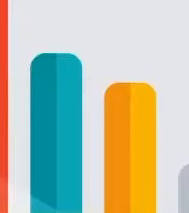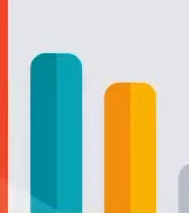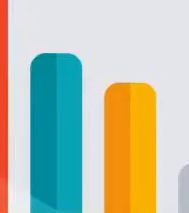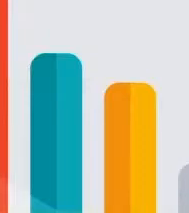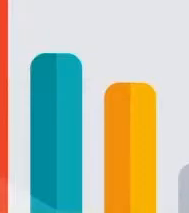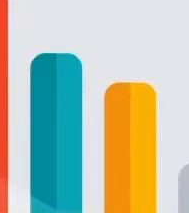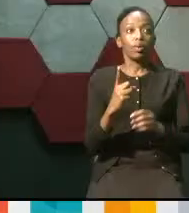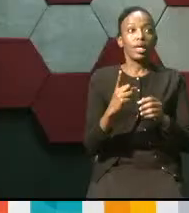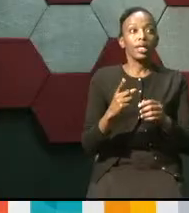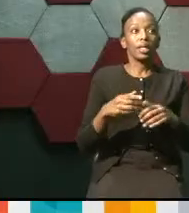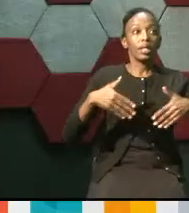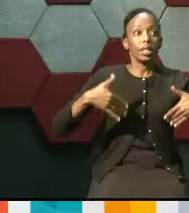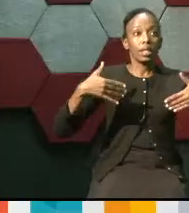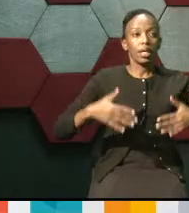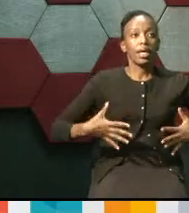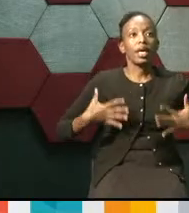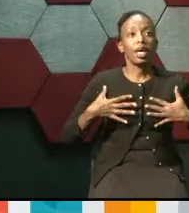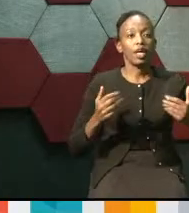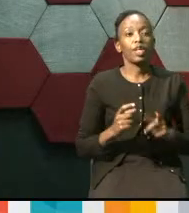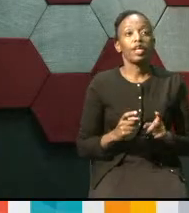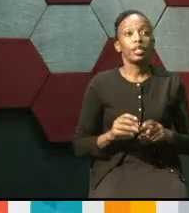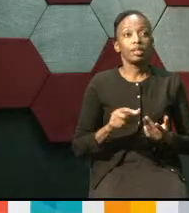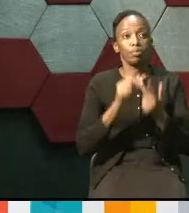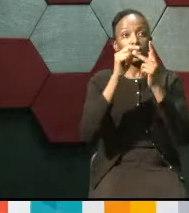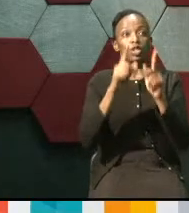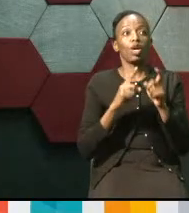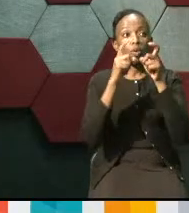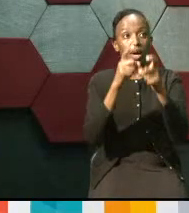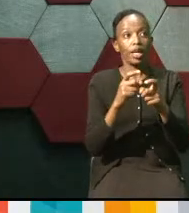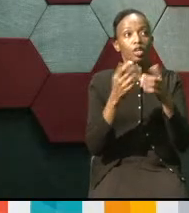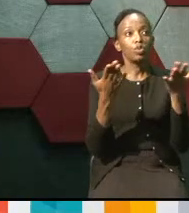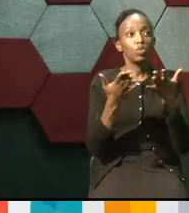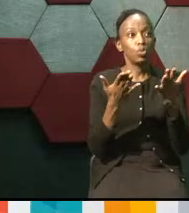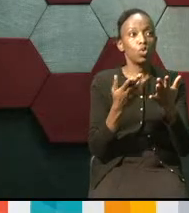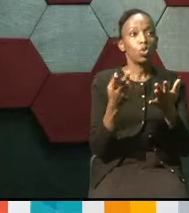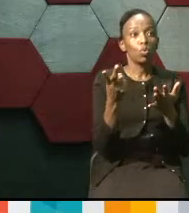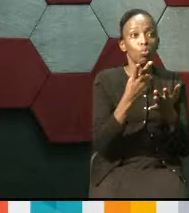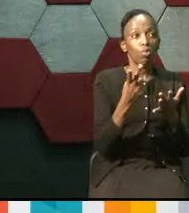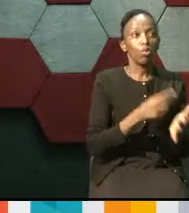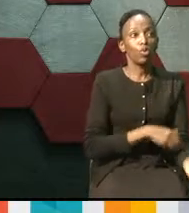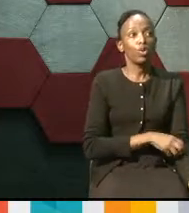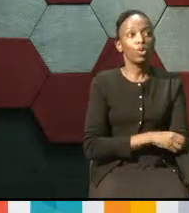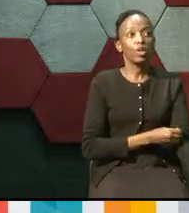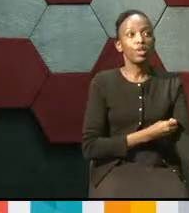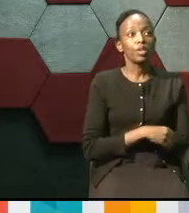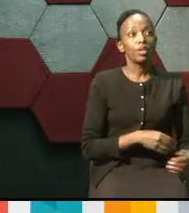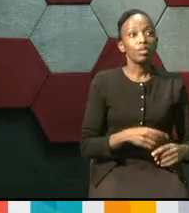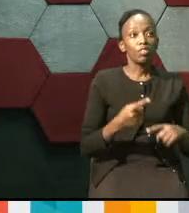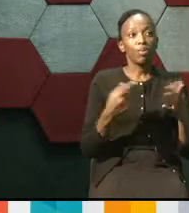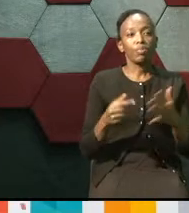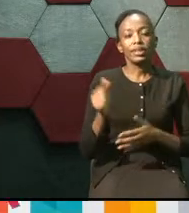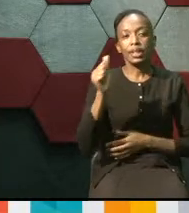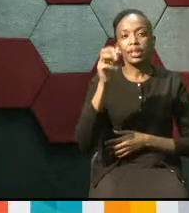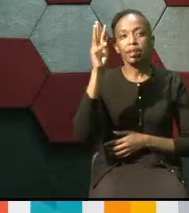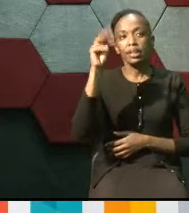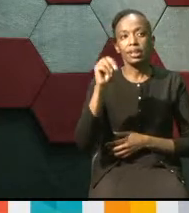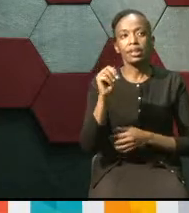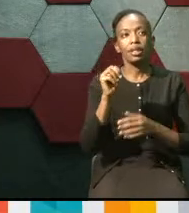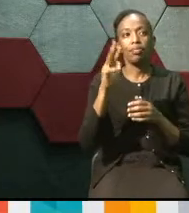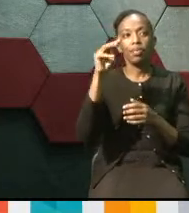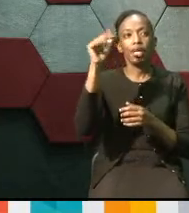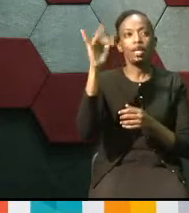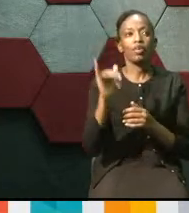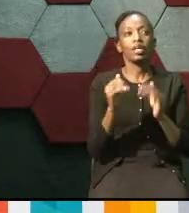Award, special award, goes to Nganga Claire, Wesonga and Valerie Wanjala from St. Mary's Kamba